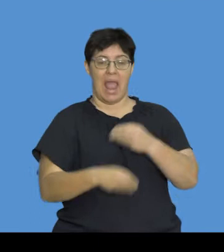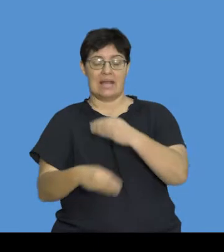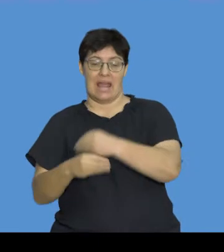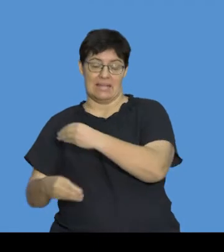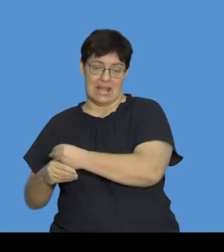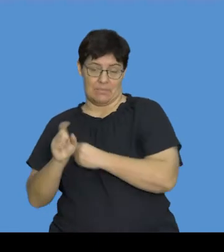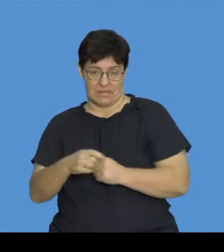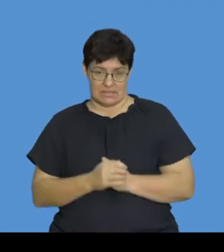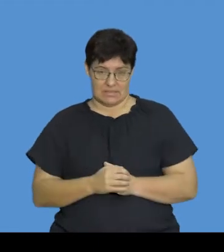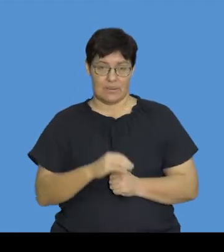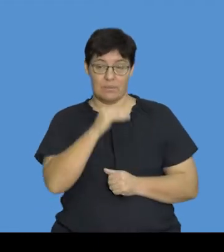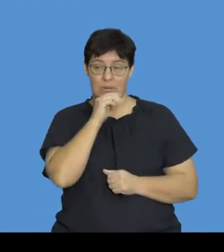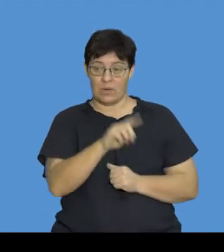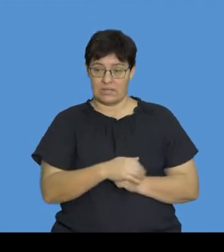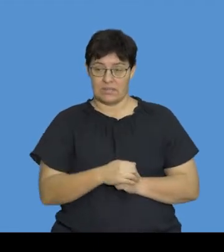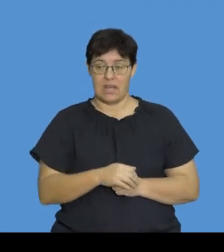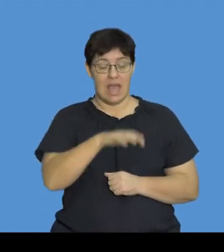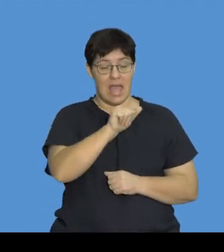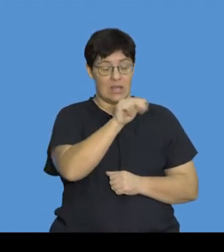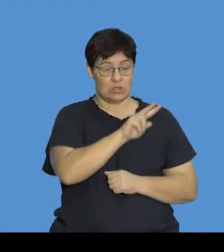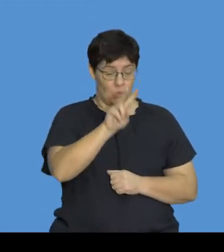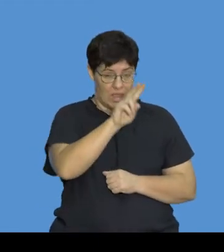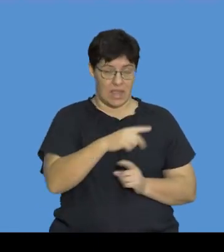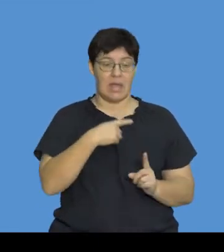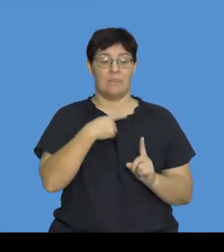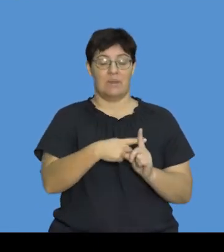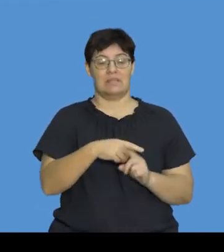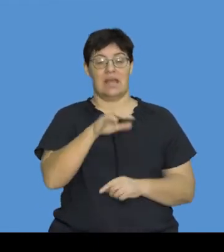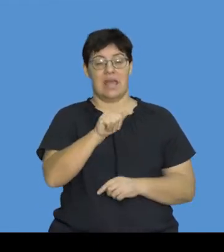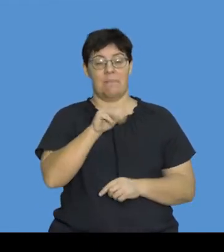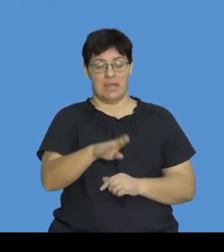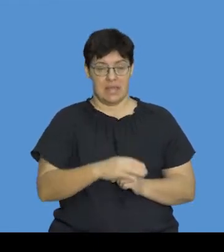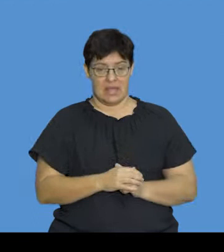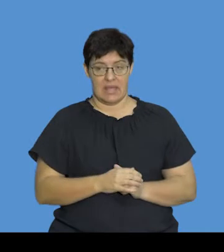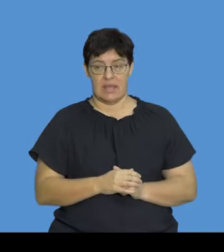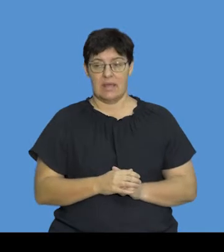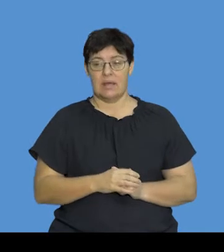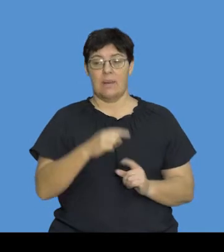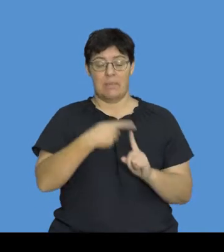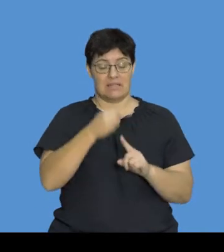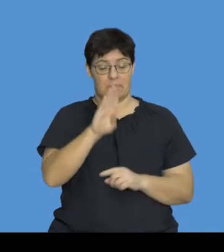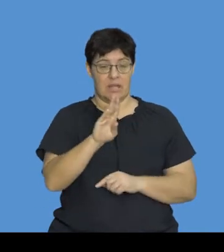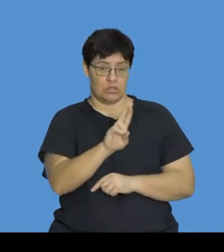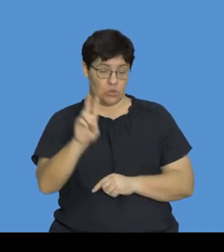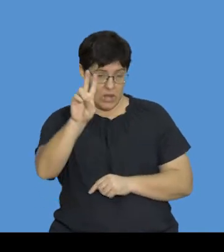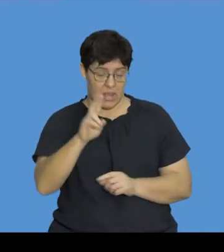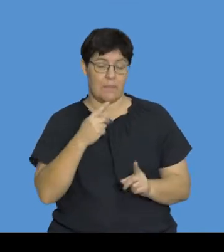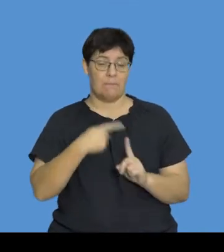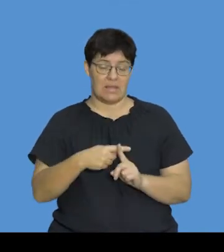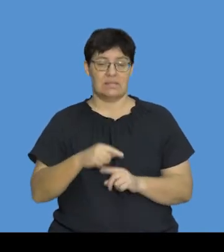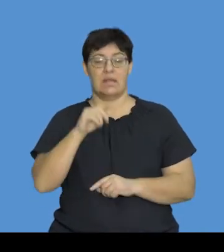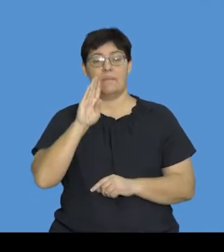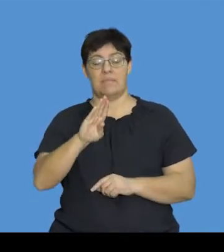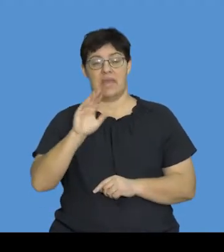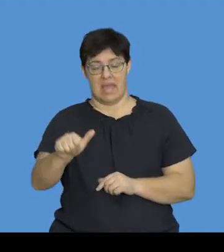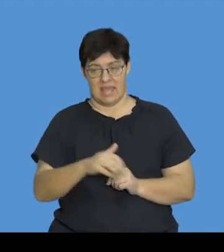a squared plus ab plus b squared plus ba.